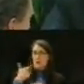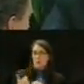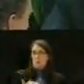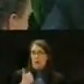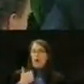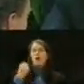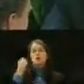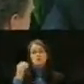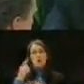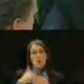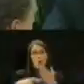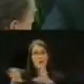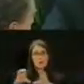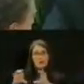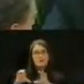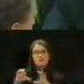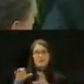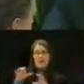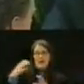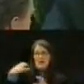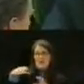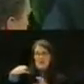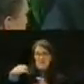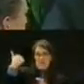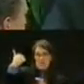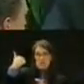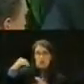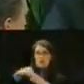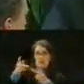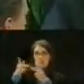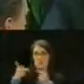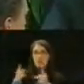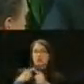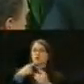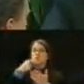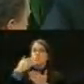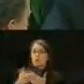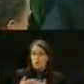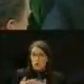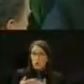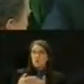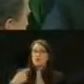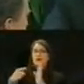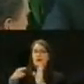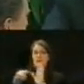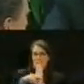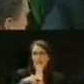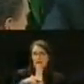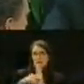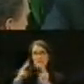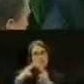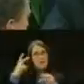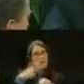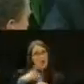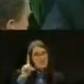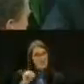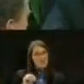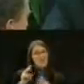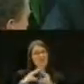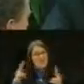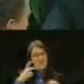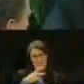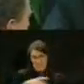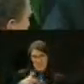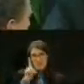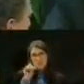of proving a negative, which is very hard to do, very difficult to do. But that is